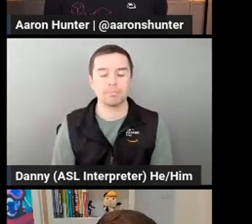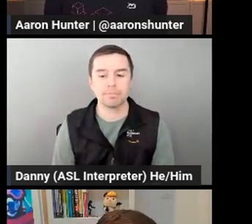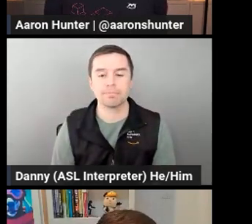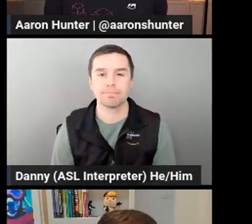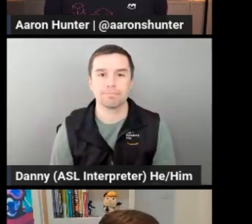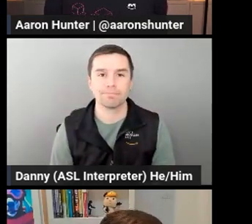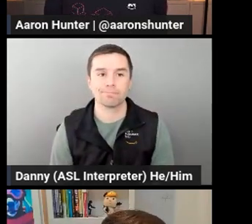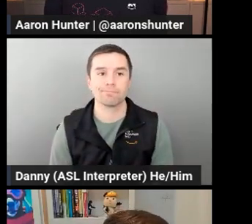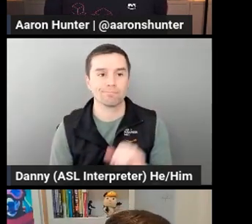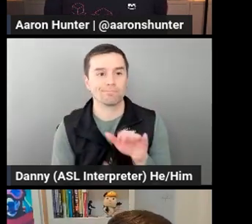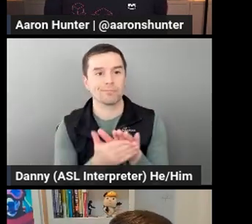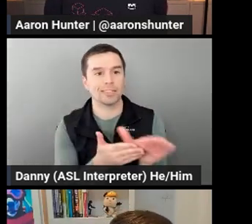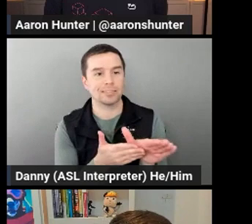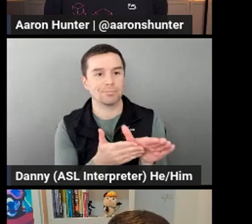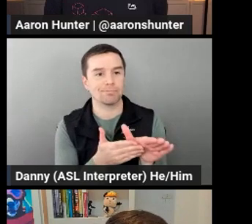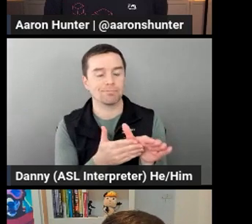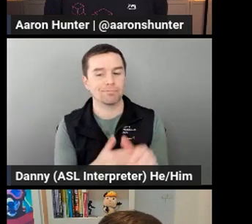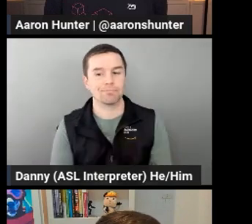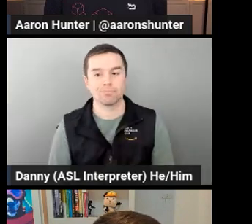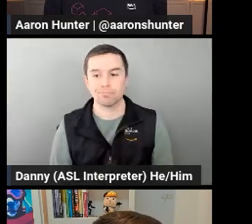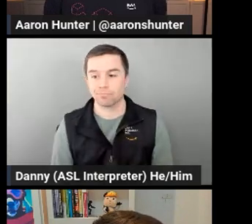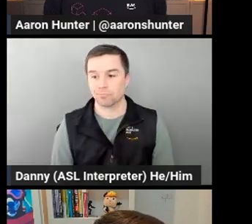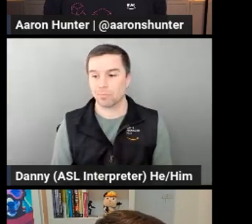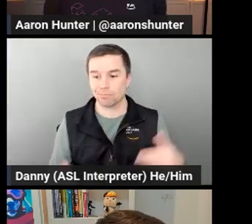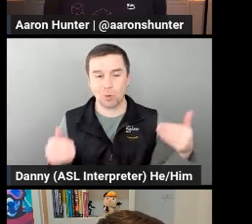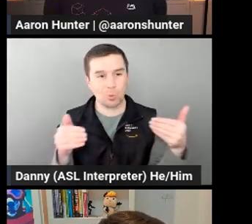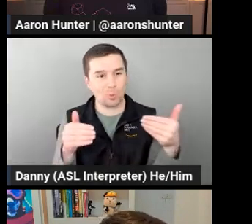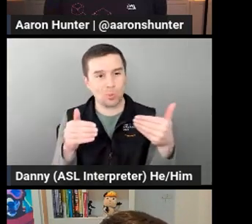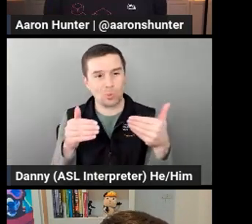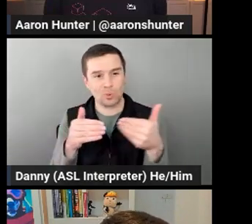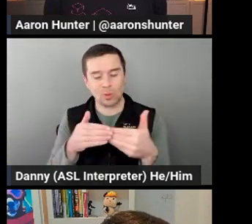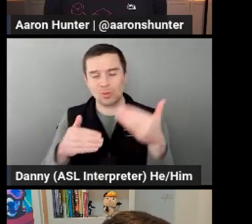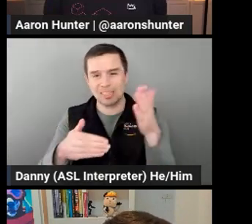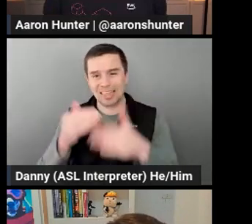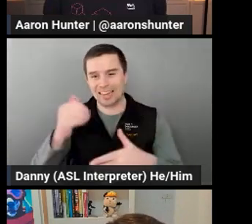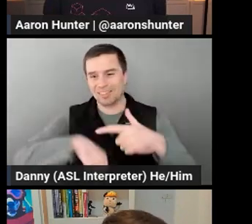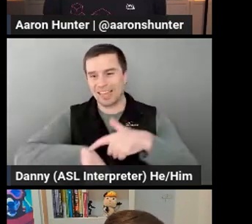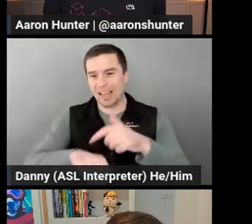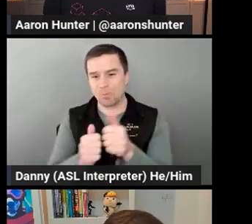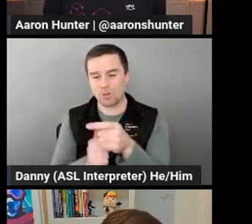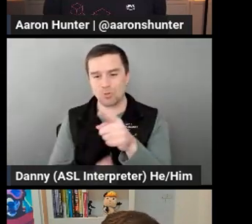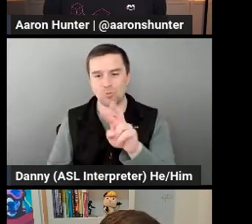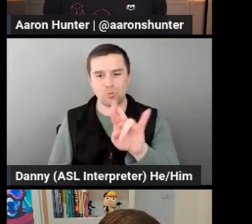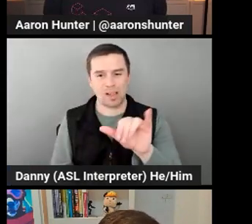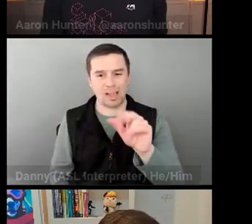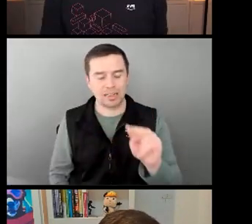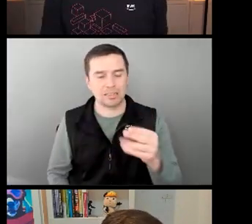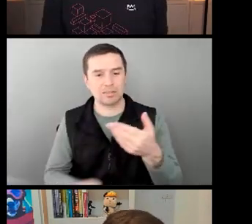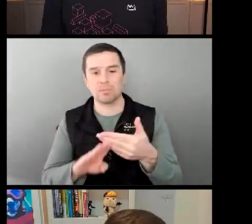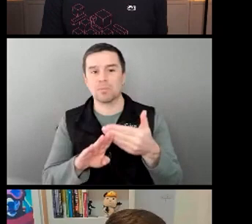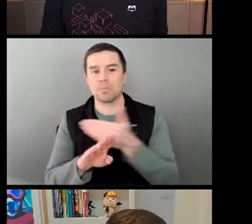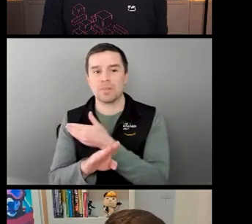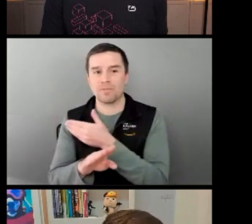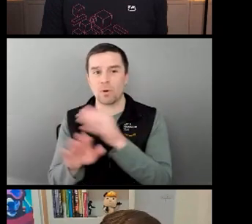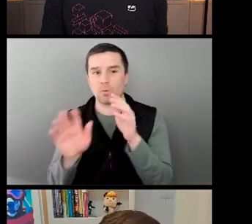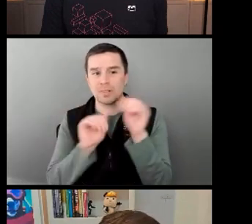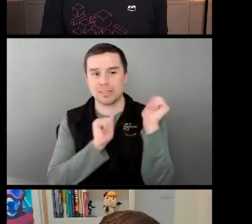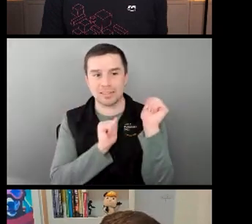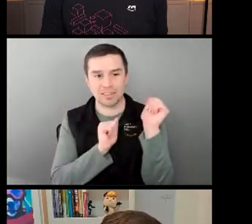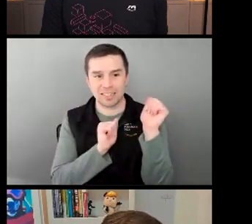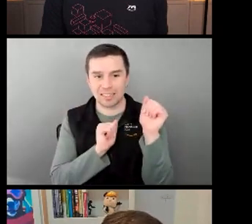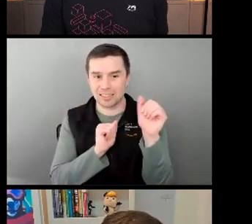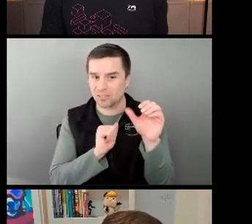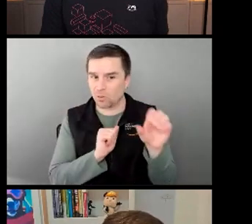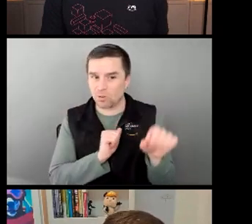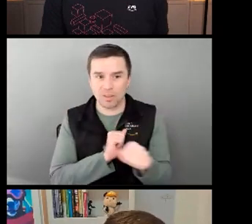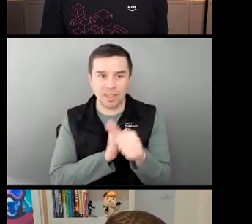Nice. Well, we're getting close to the end of our time with you, Ryan. Before where we leave us, anything you want to leave